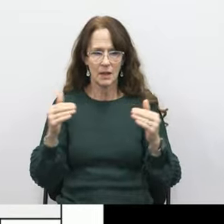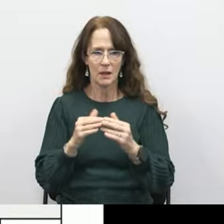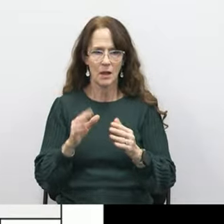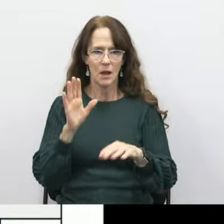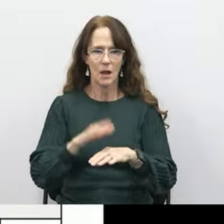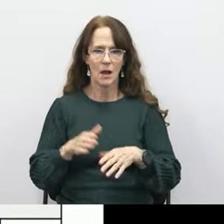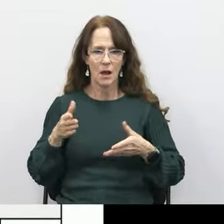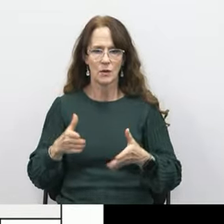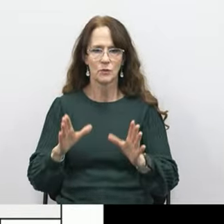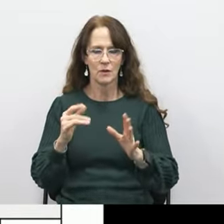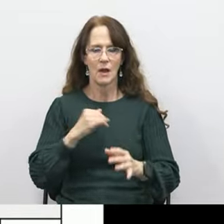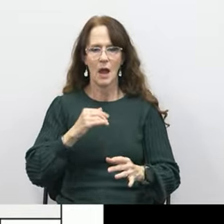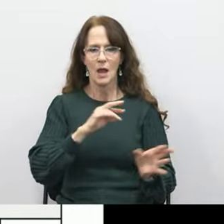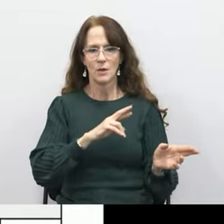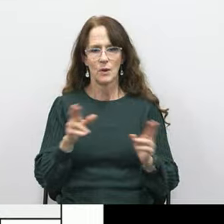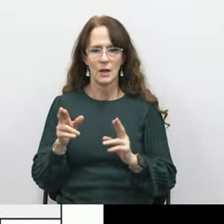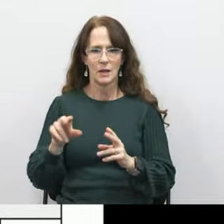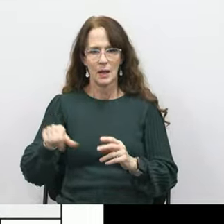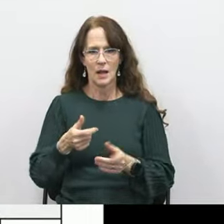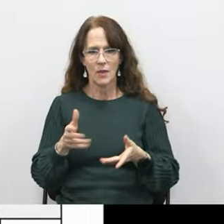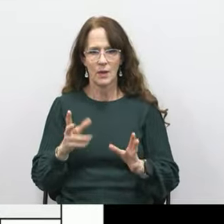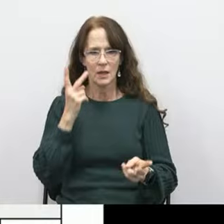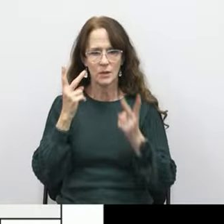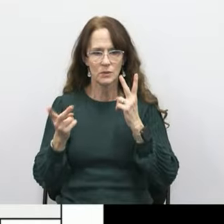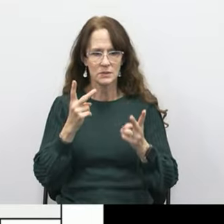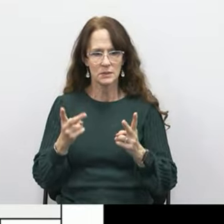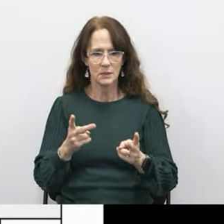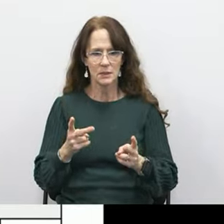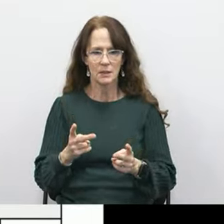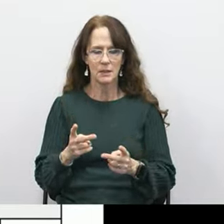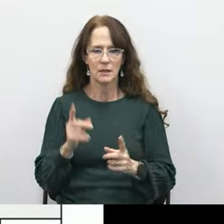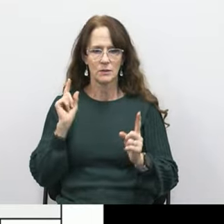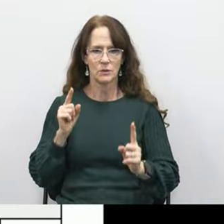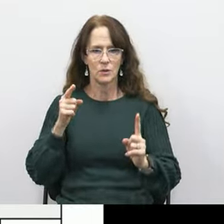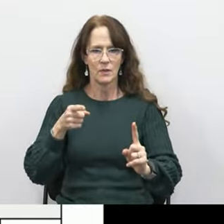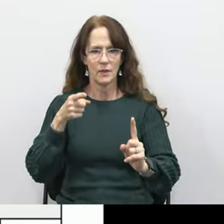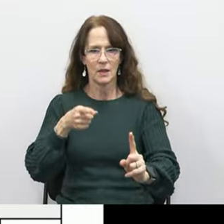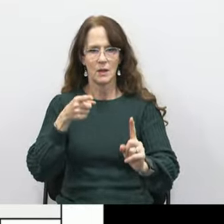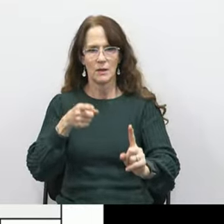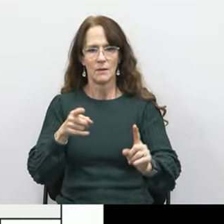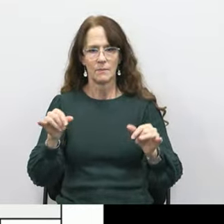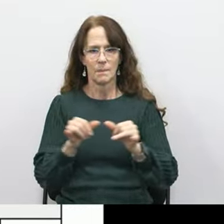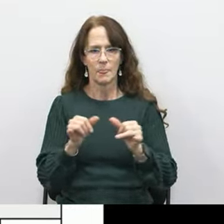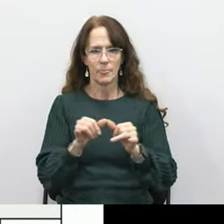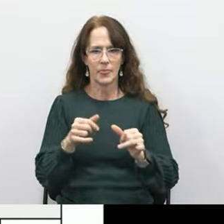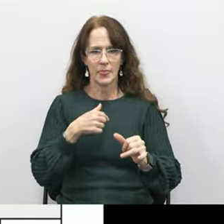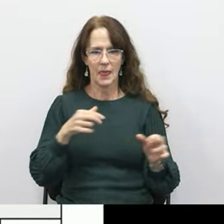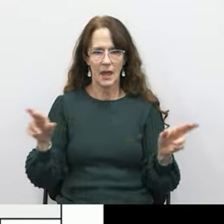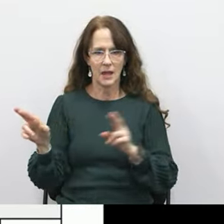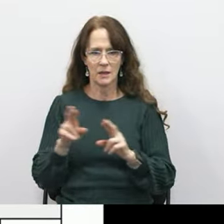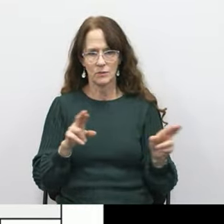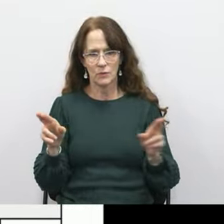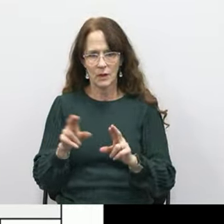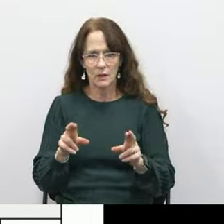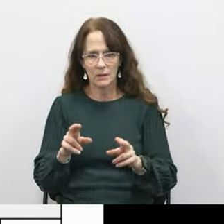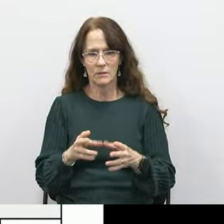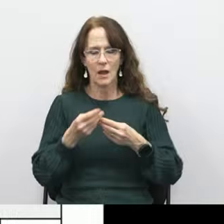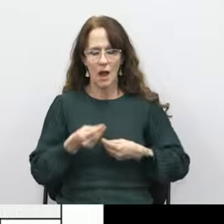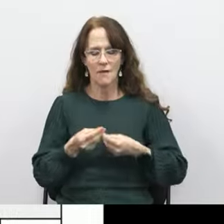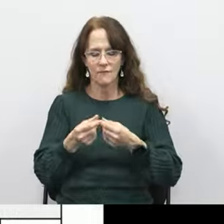on iReady. So another way that we see en route to the goal is on measurement of iReady, and then also a